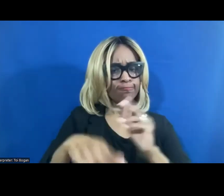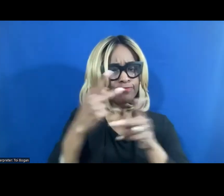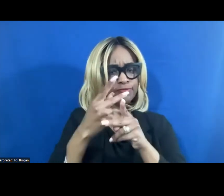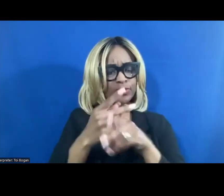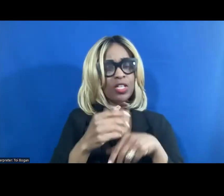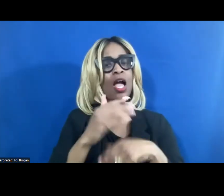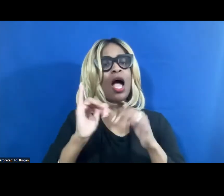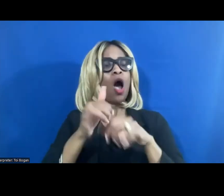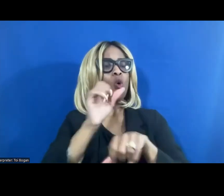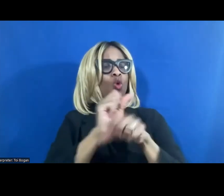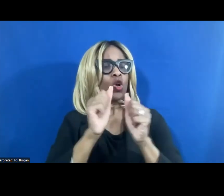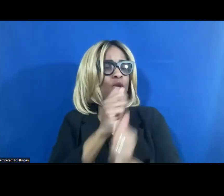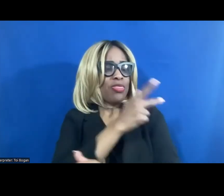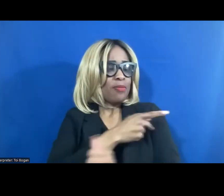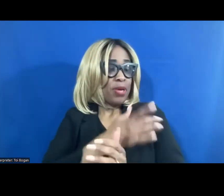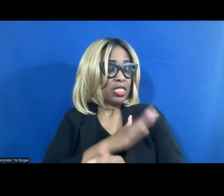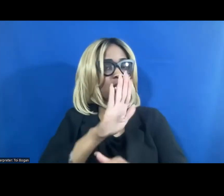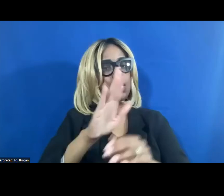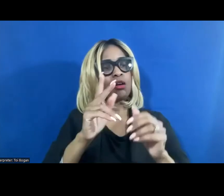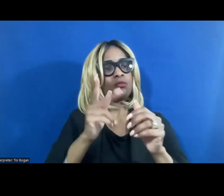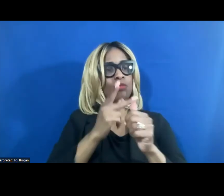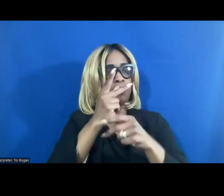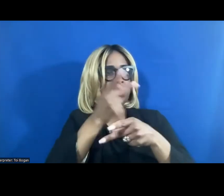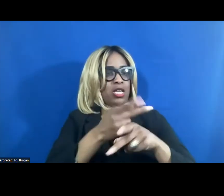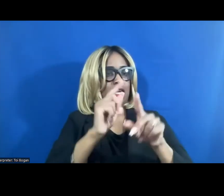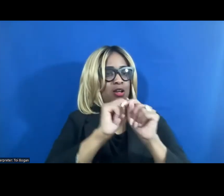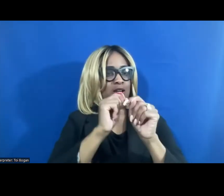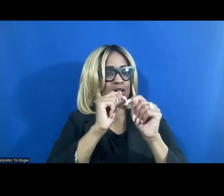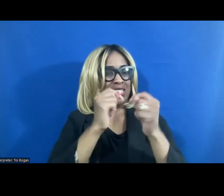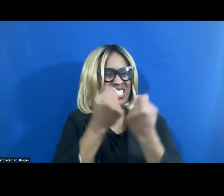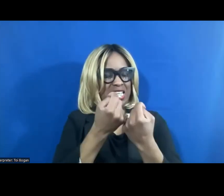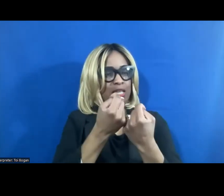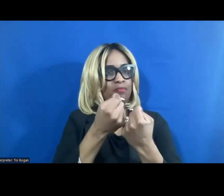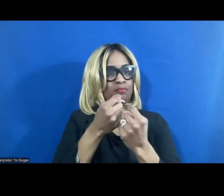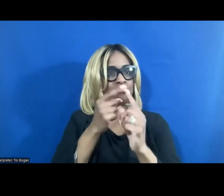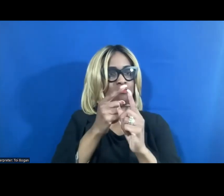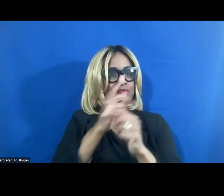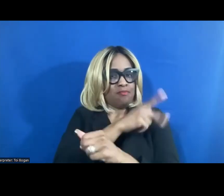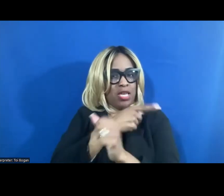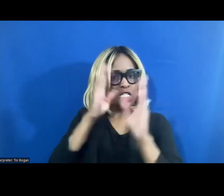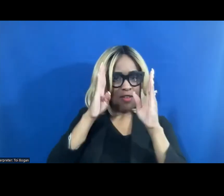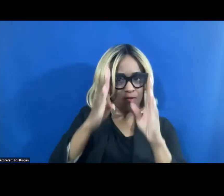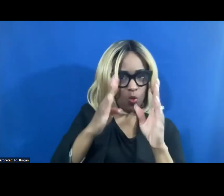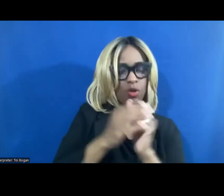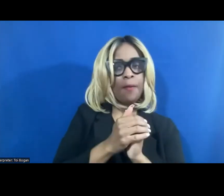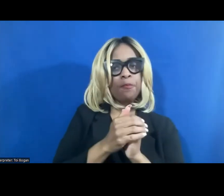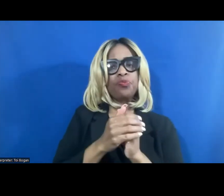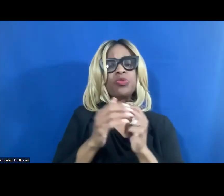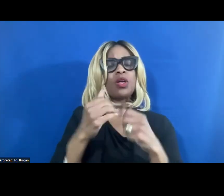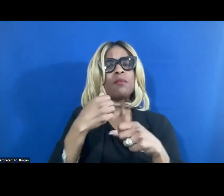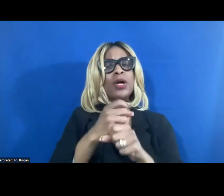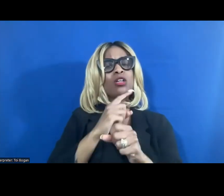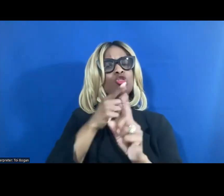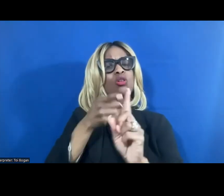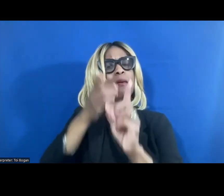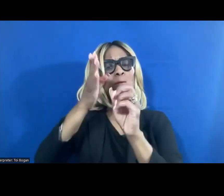of the primary care team. They're the center of the care. Try to figure out ways to make sure that that person is